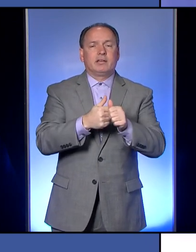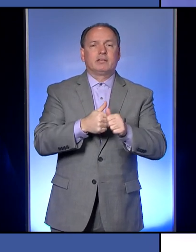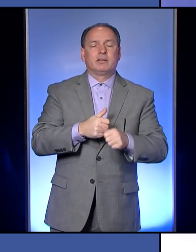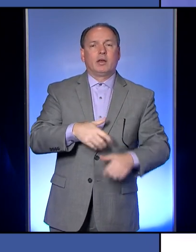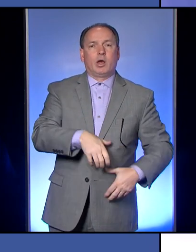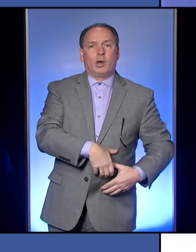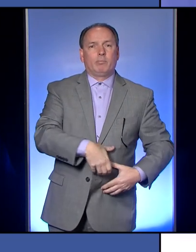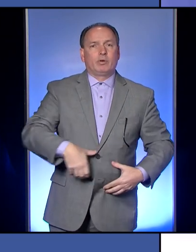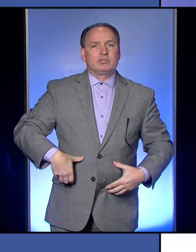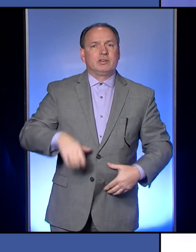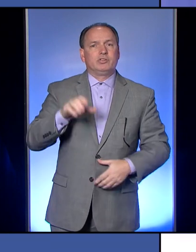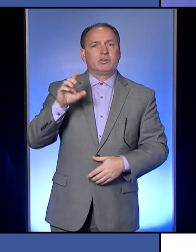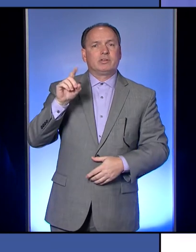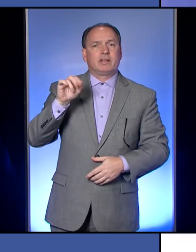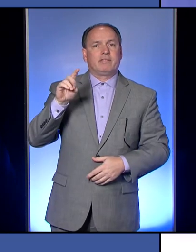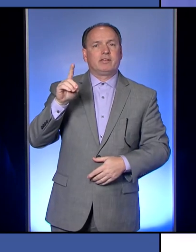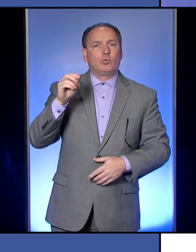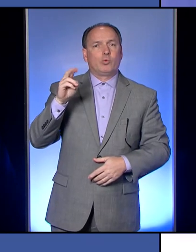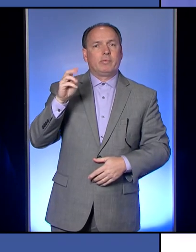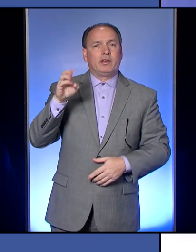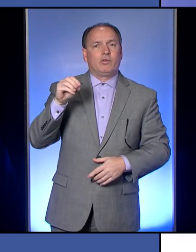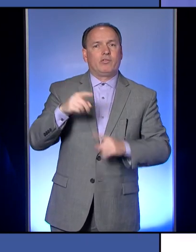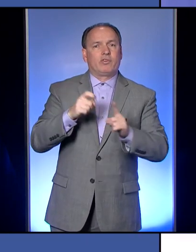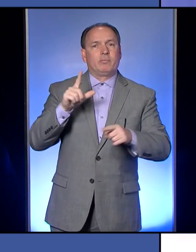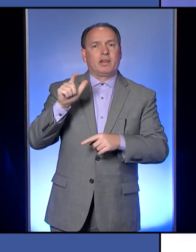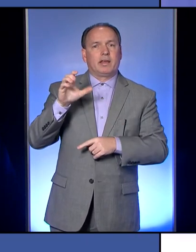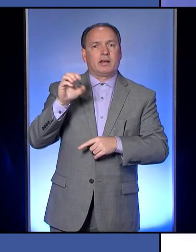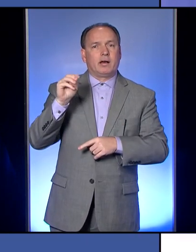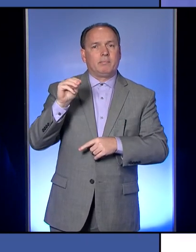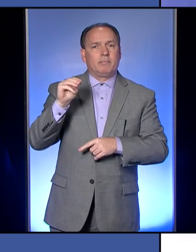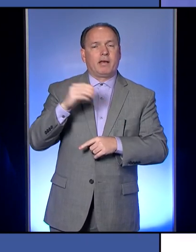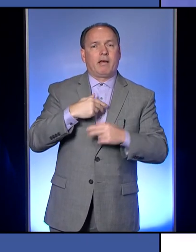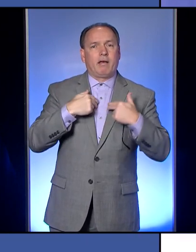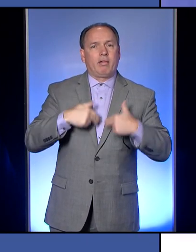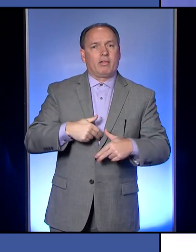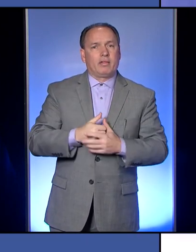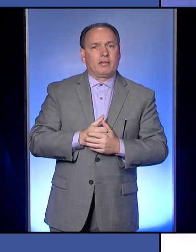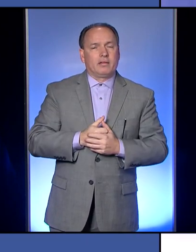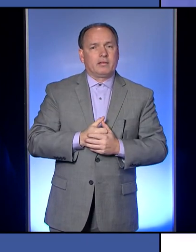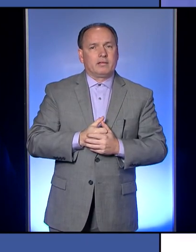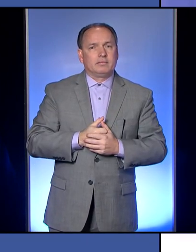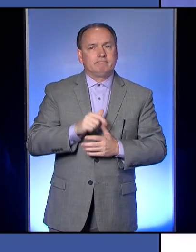David Rubino is with us from LECOM Health. Monsignor Rubino?